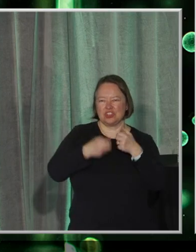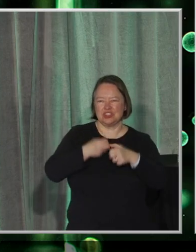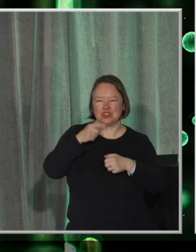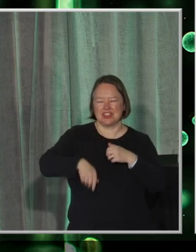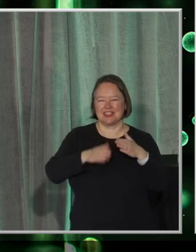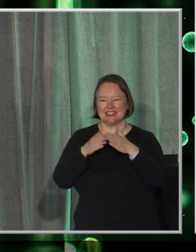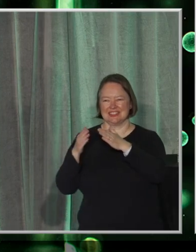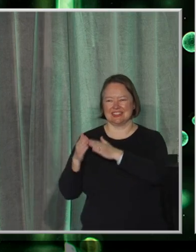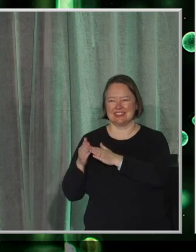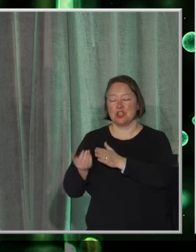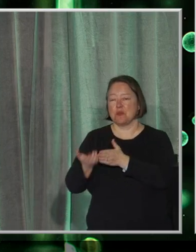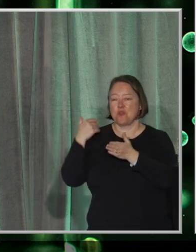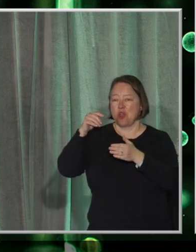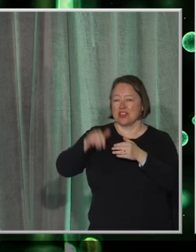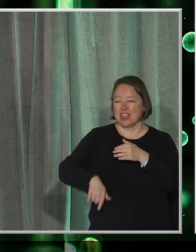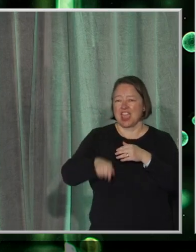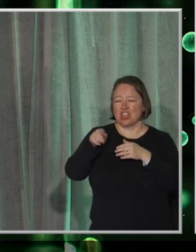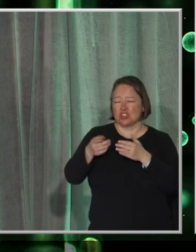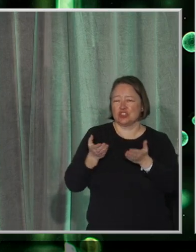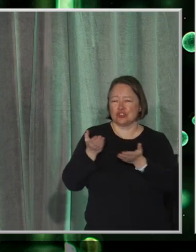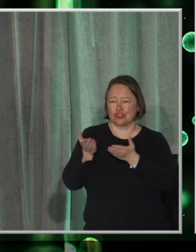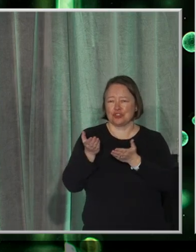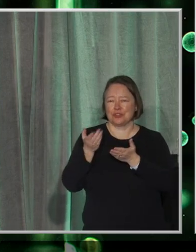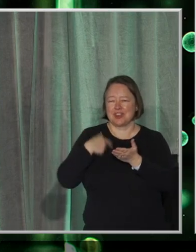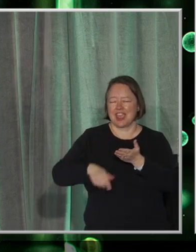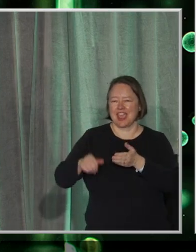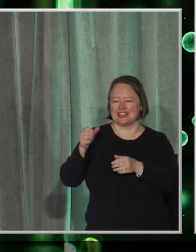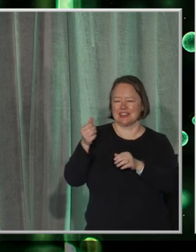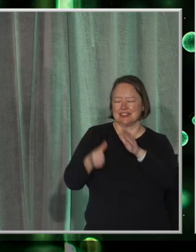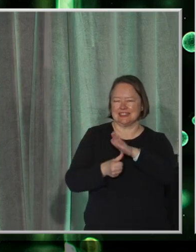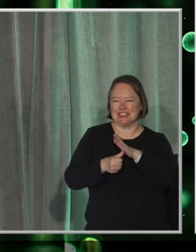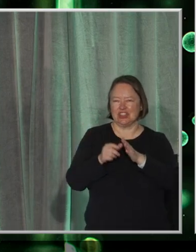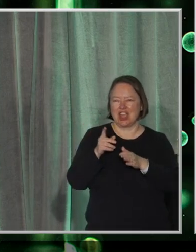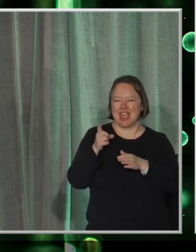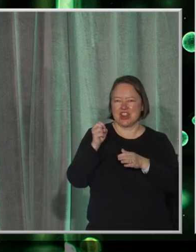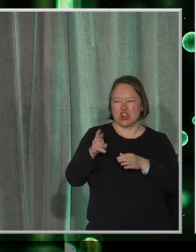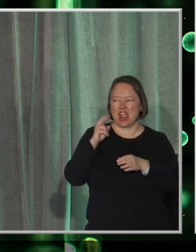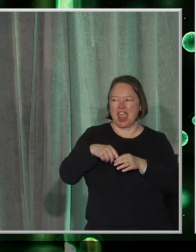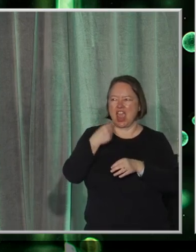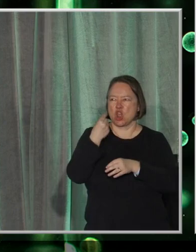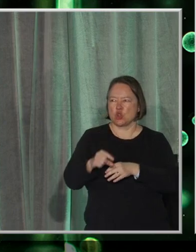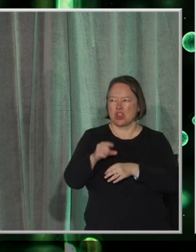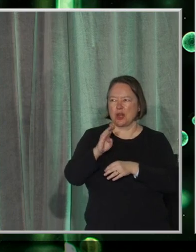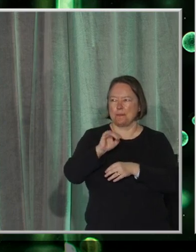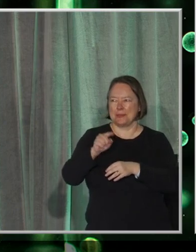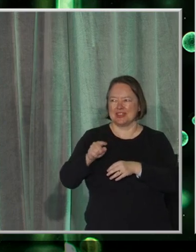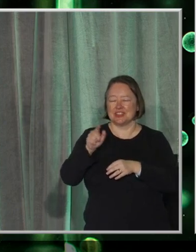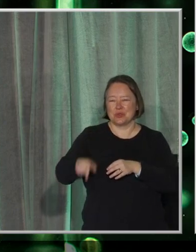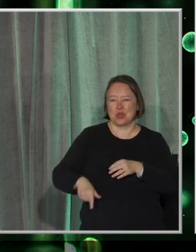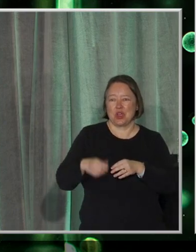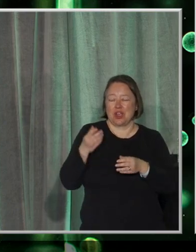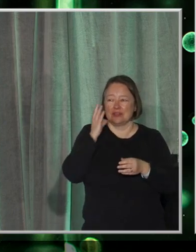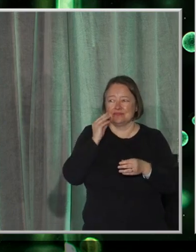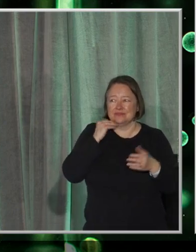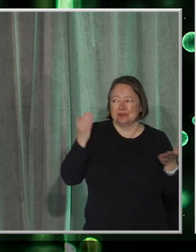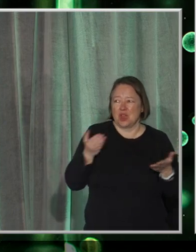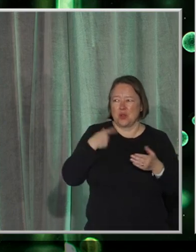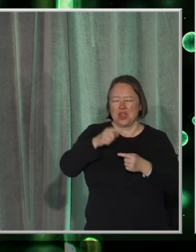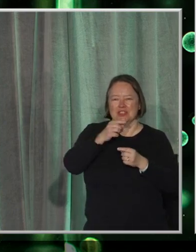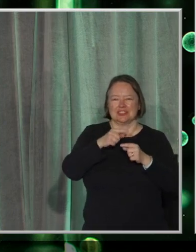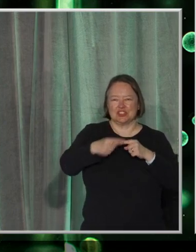cities. Prior to this, she served as a senior editor at Green Biz, where her beat was the circular